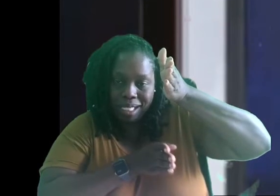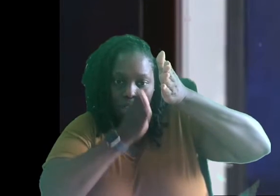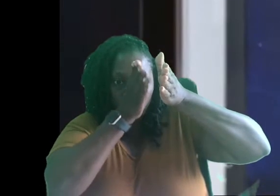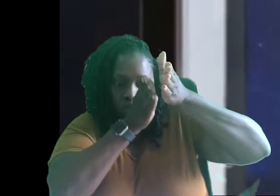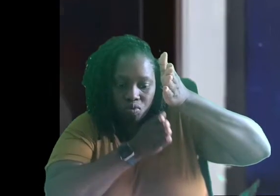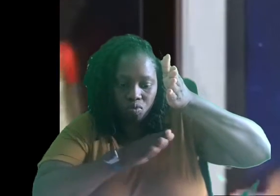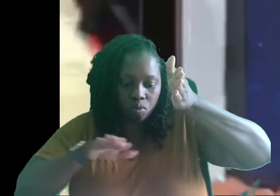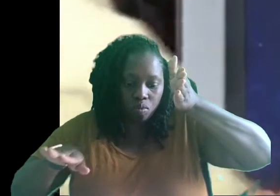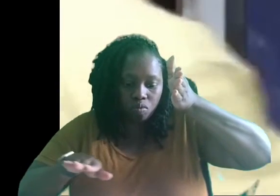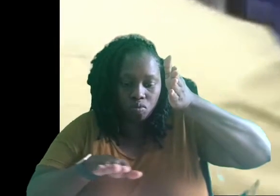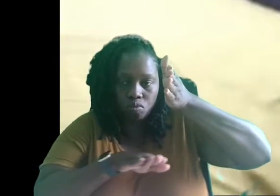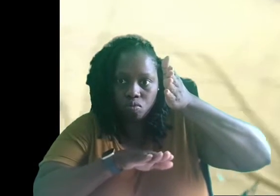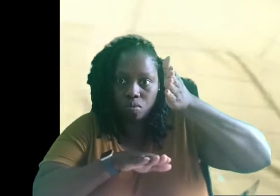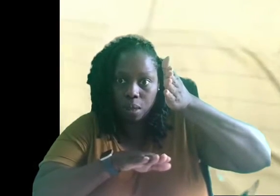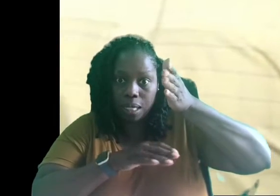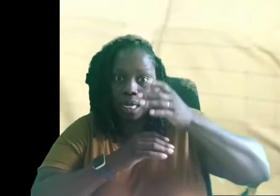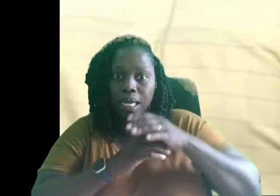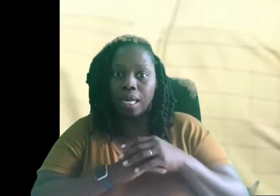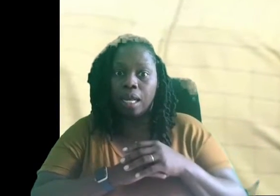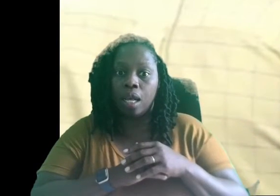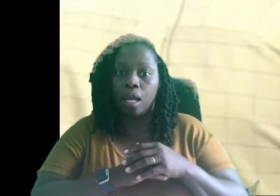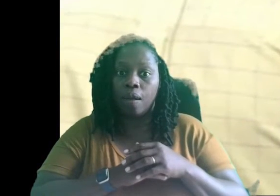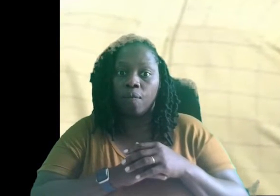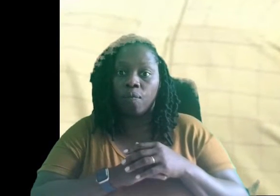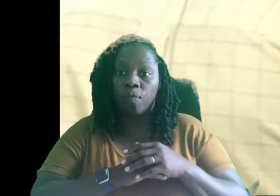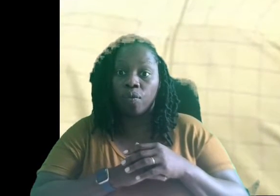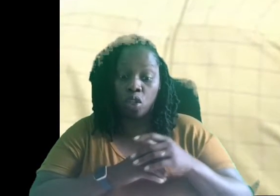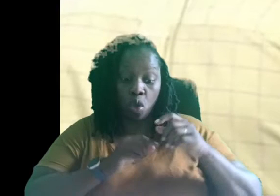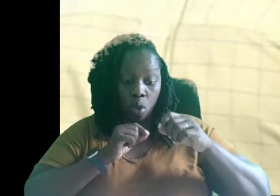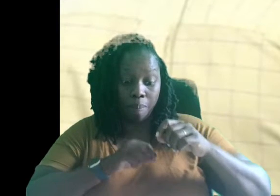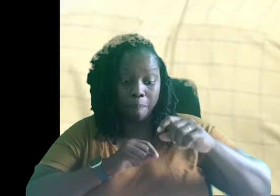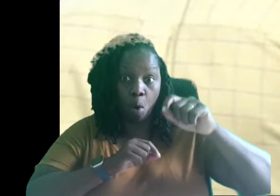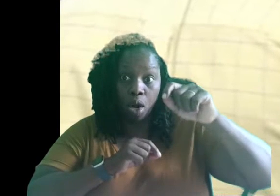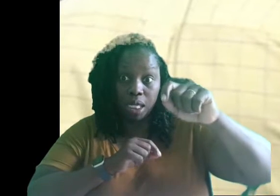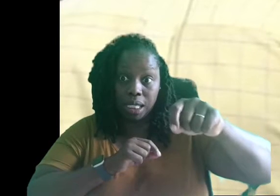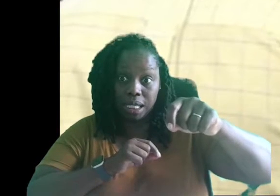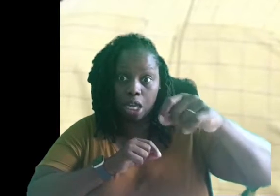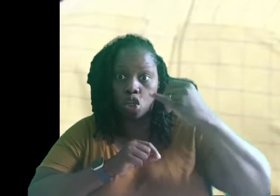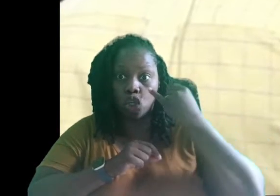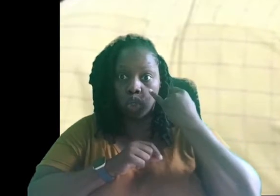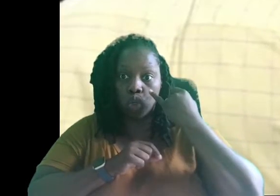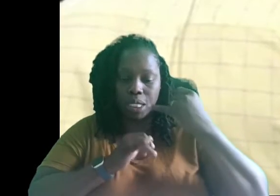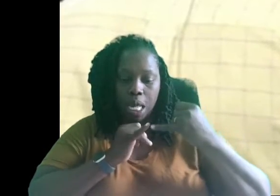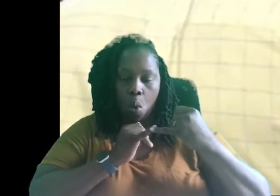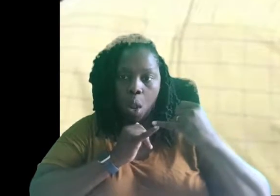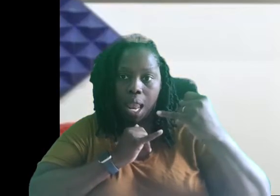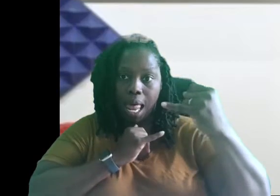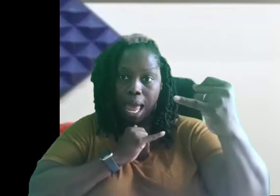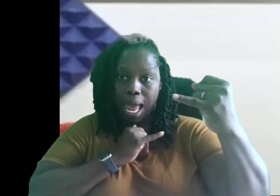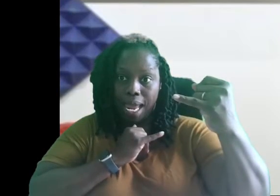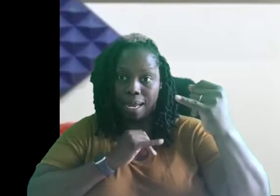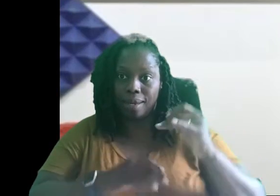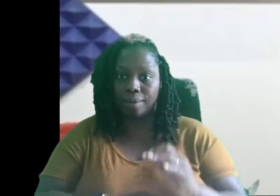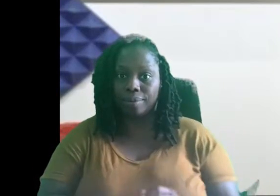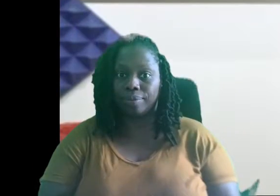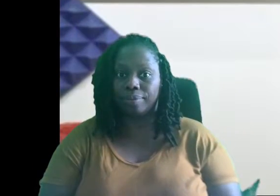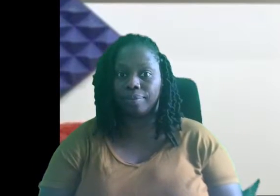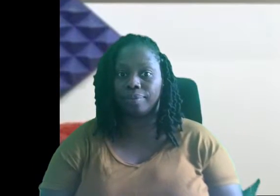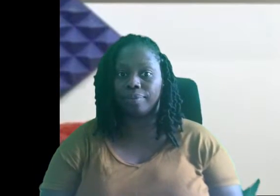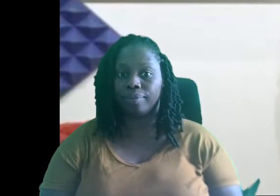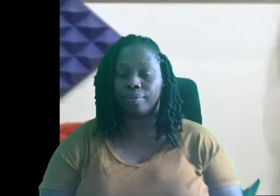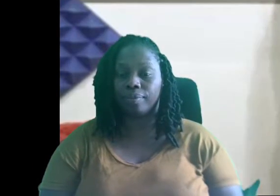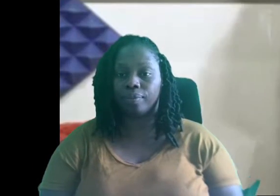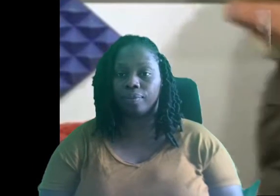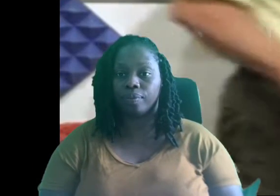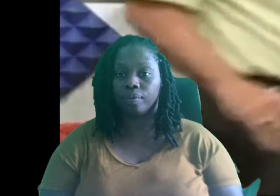standing up. And their intersection, the points that are on both planes, consists